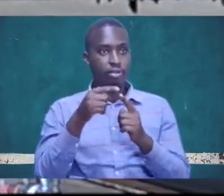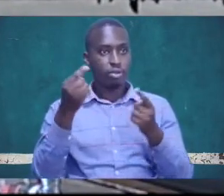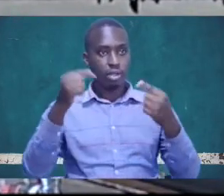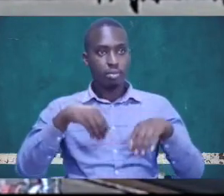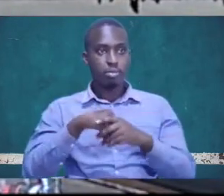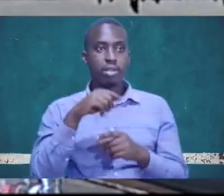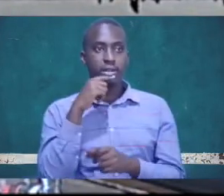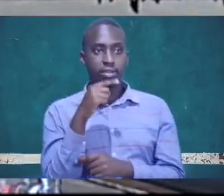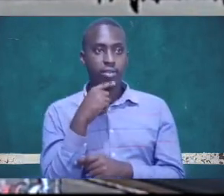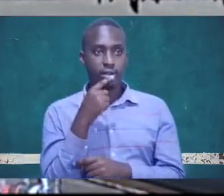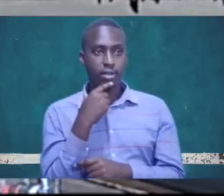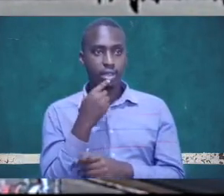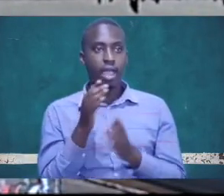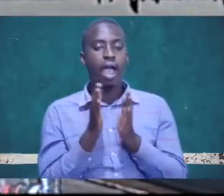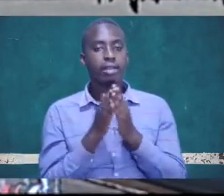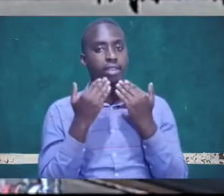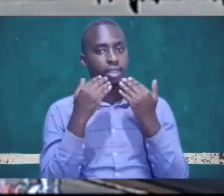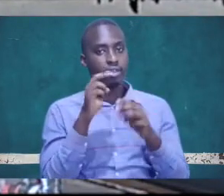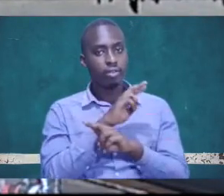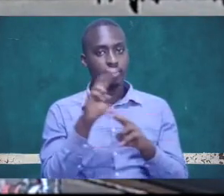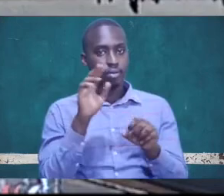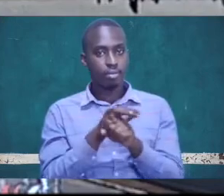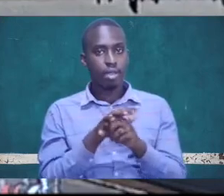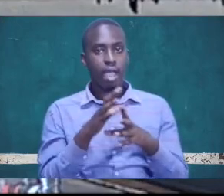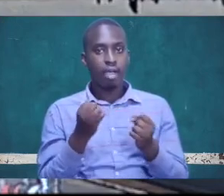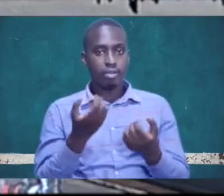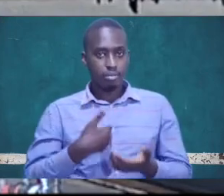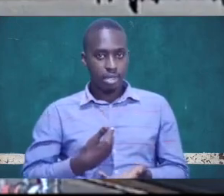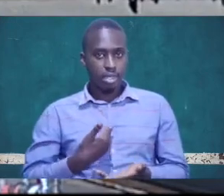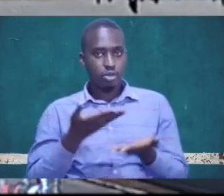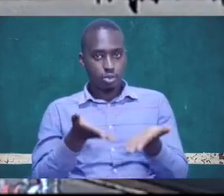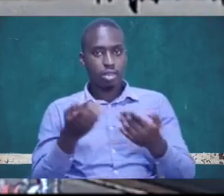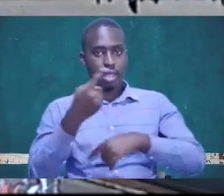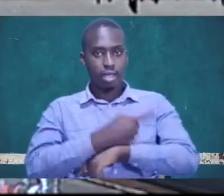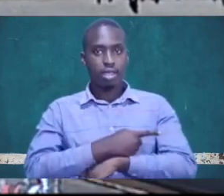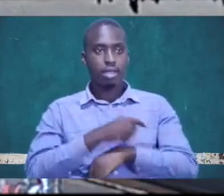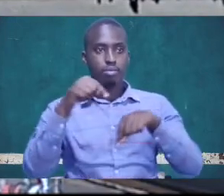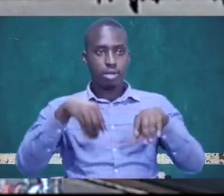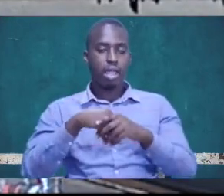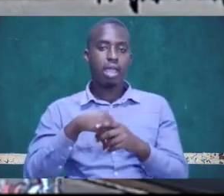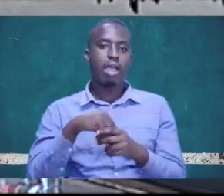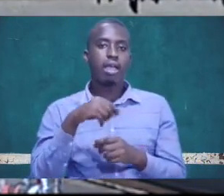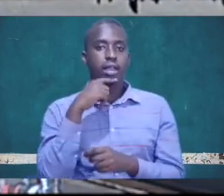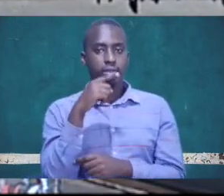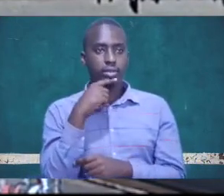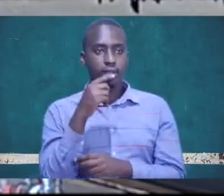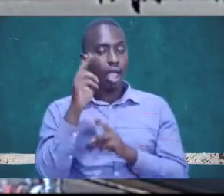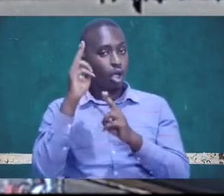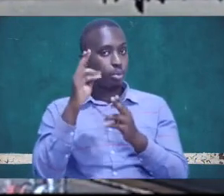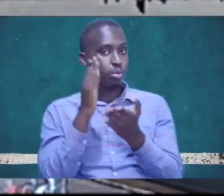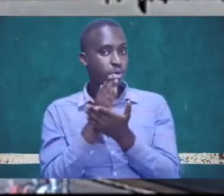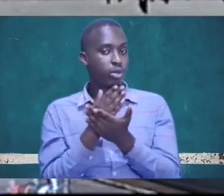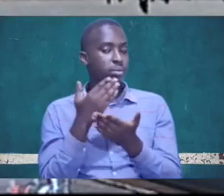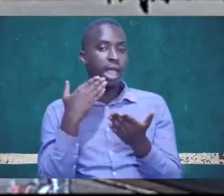this lesson. And I thank you so much for having me today into this lesson. I hope that it